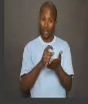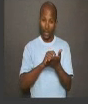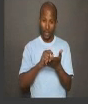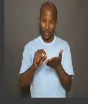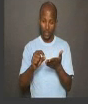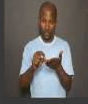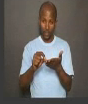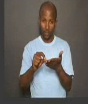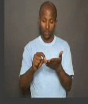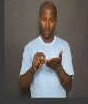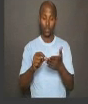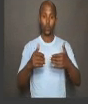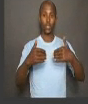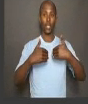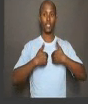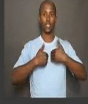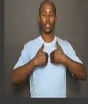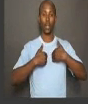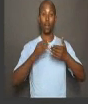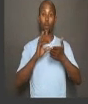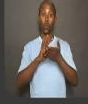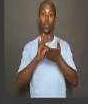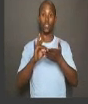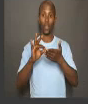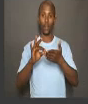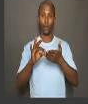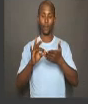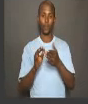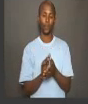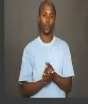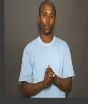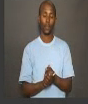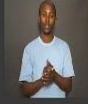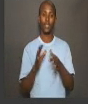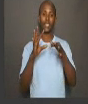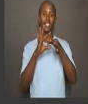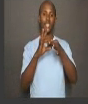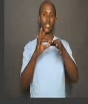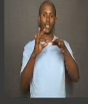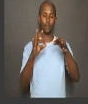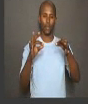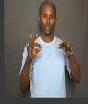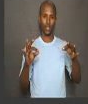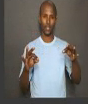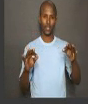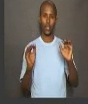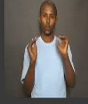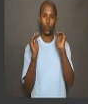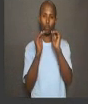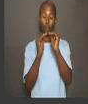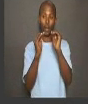Written with the existential quantifier, the statement is